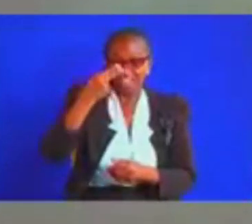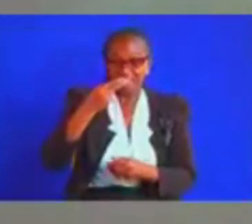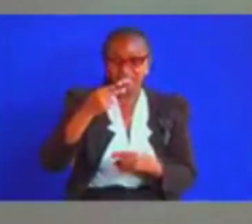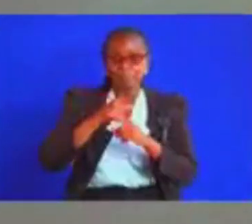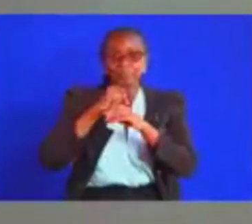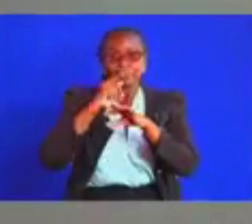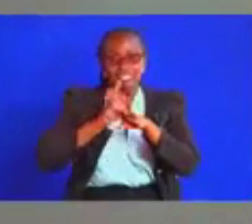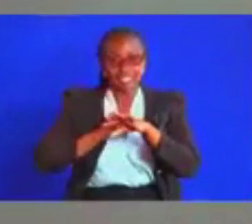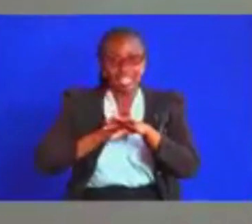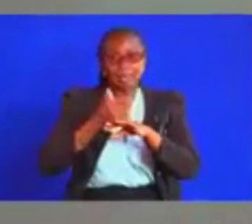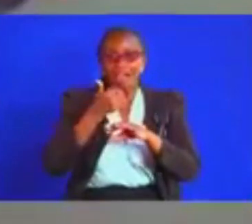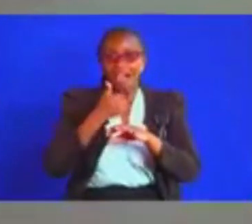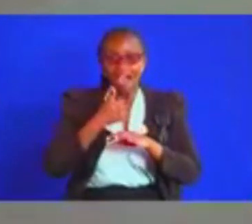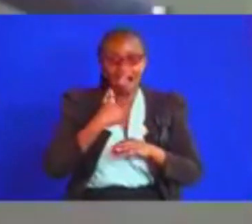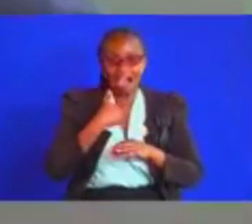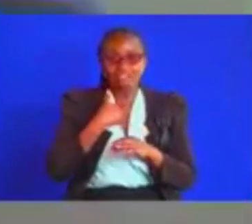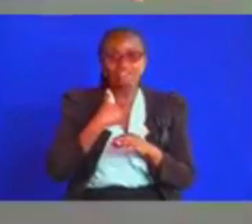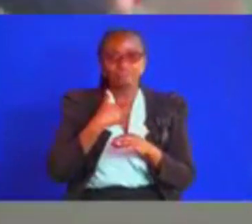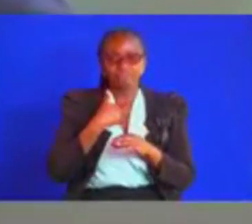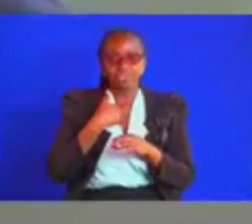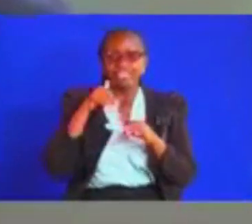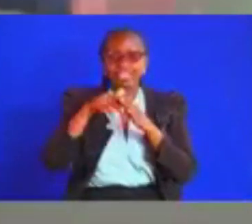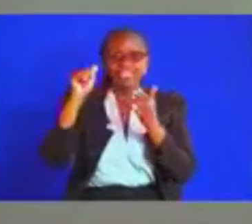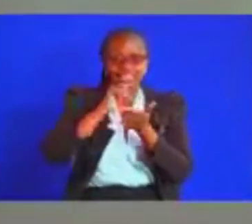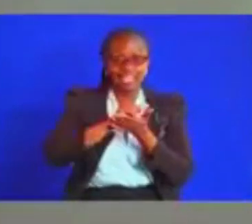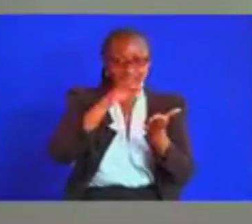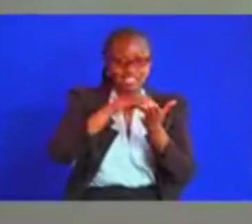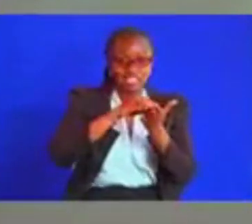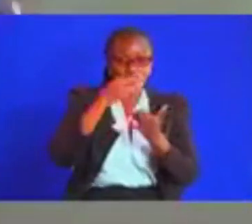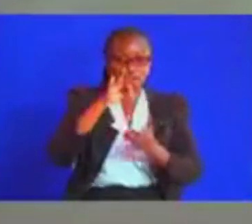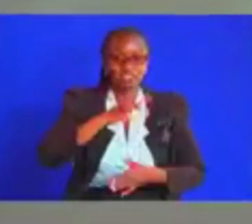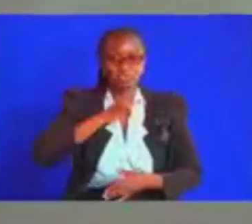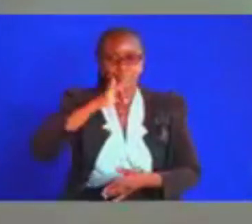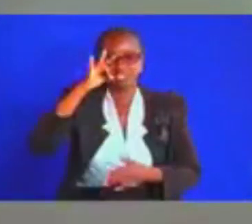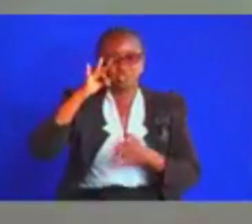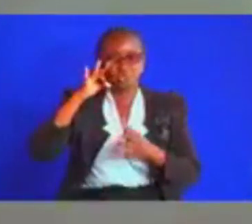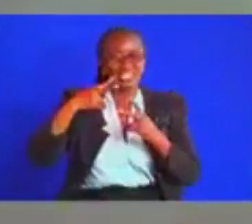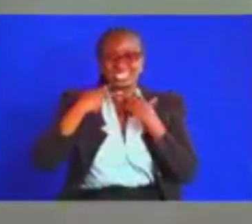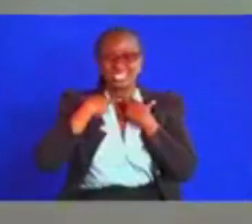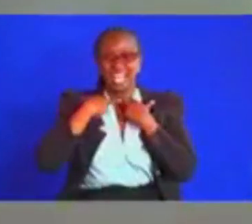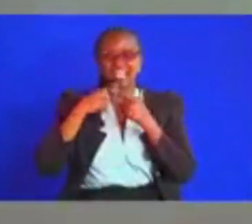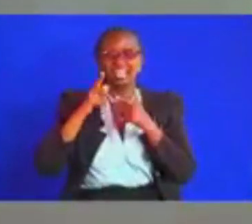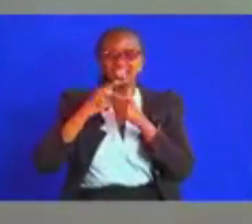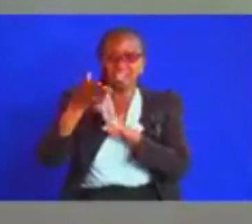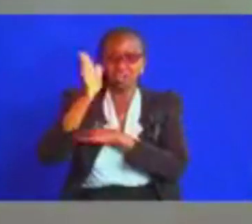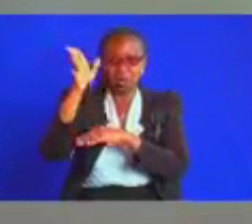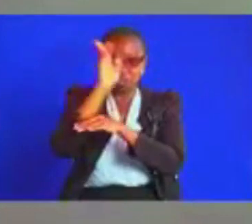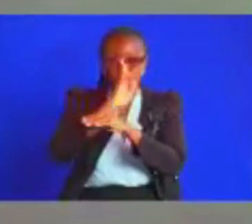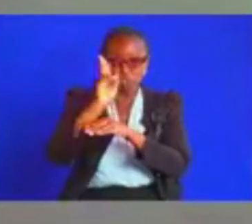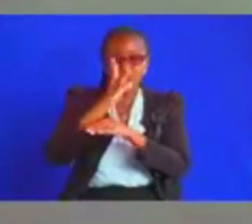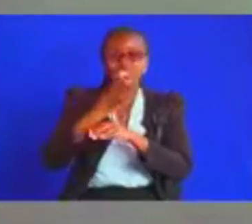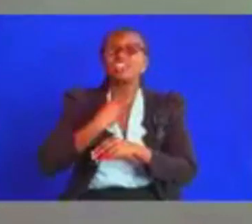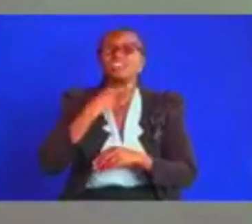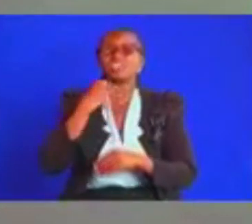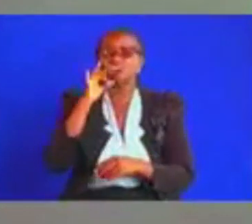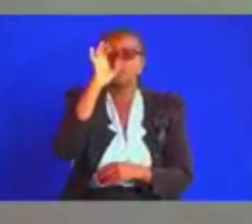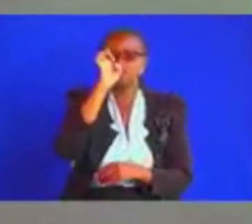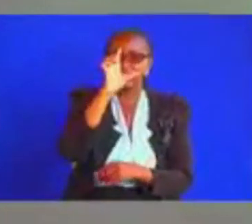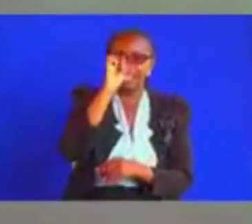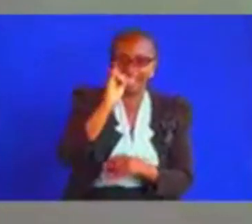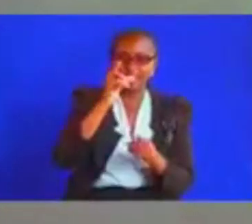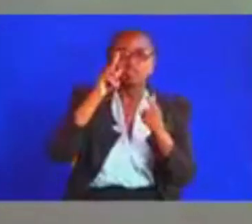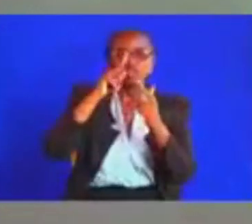in spite of the fact that he was in that state of spiritual decline, God still used the voice of Eli to call